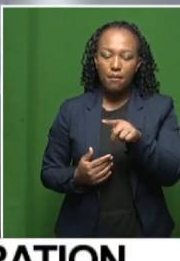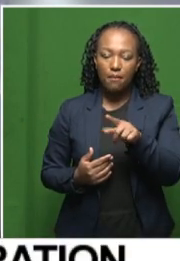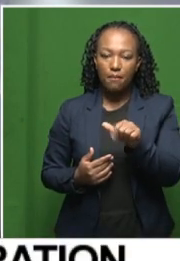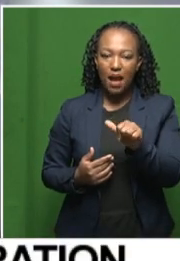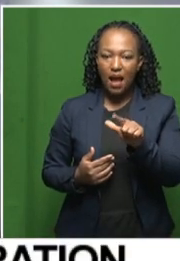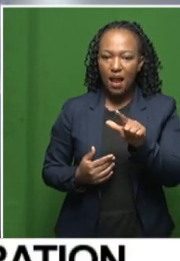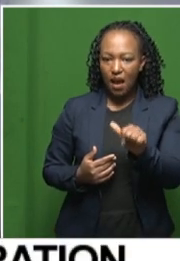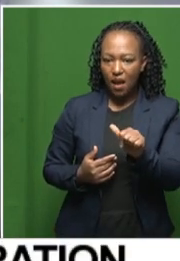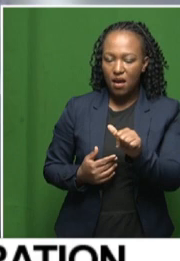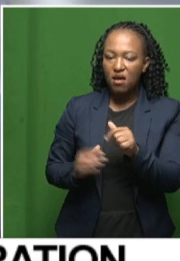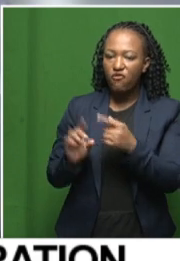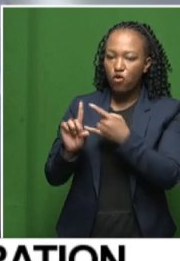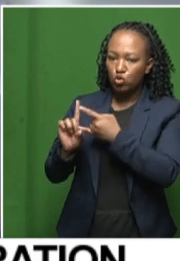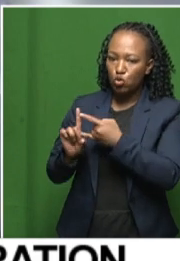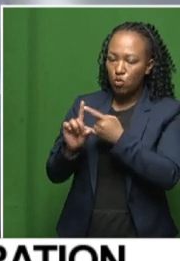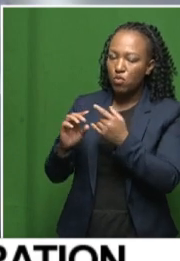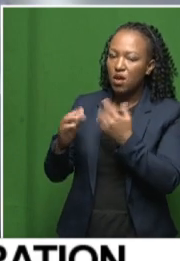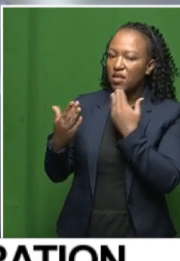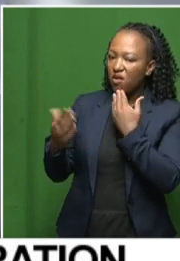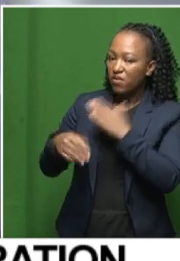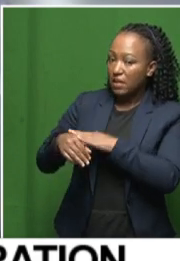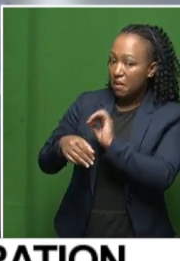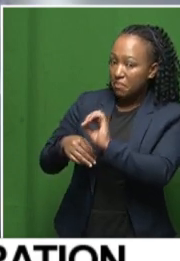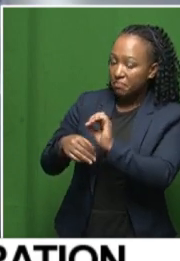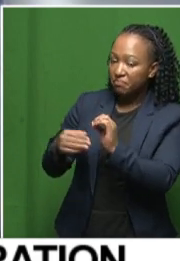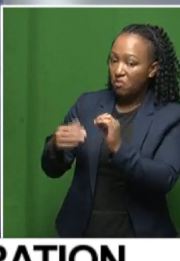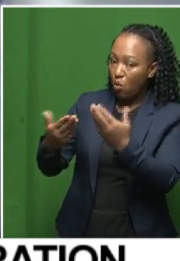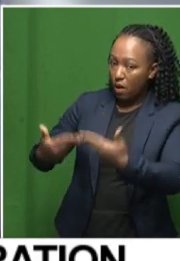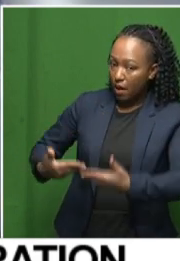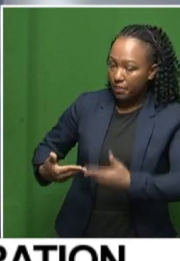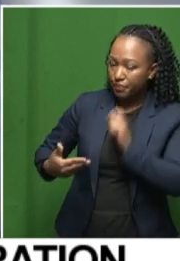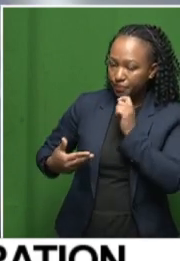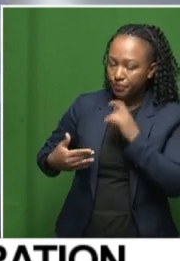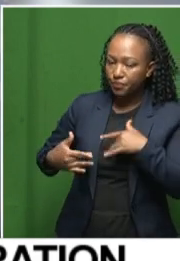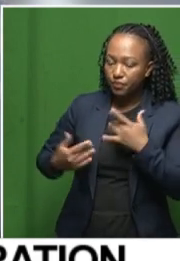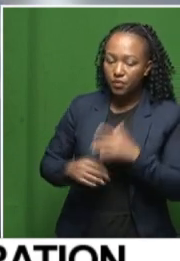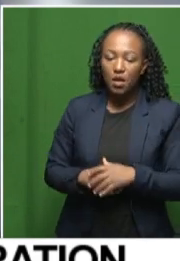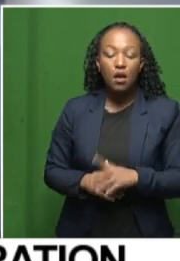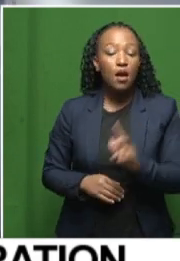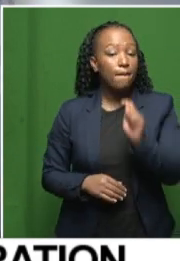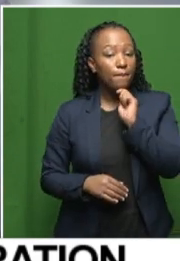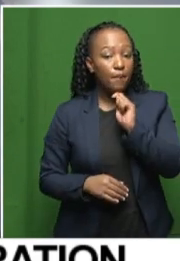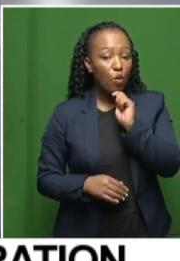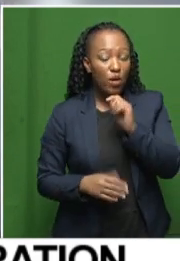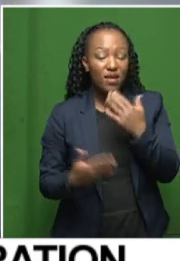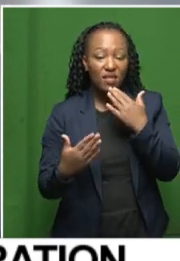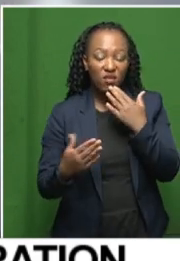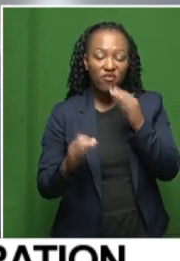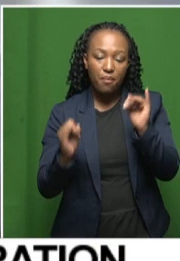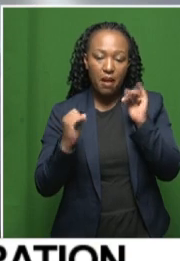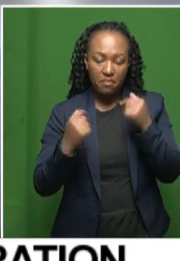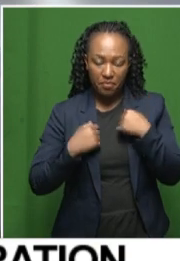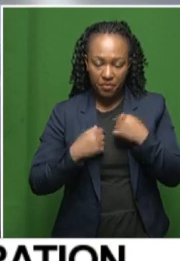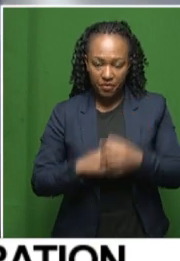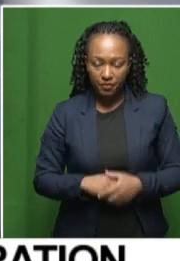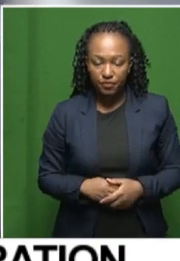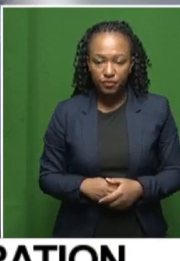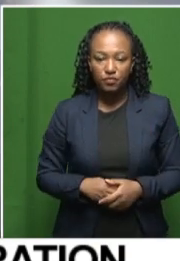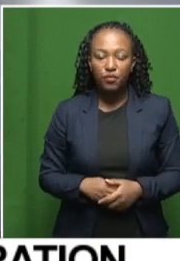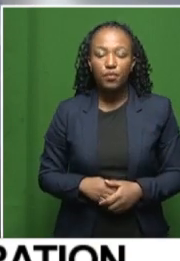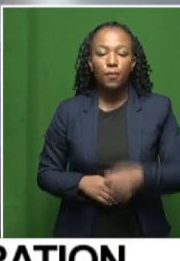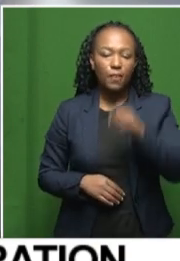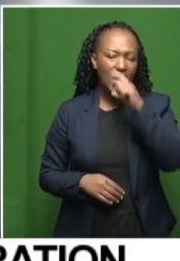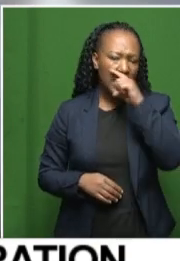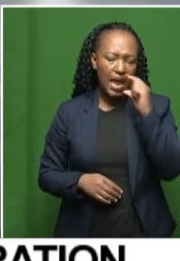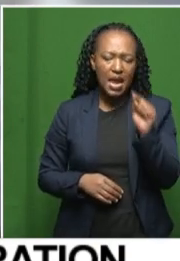thanks so much for your time and welcome to Morning Live. Good morning and thank you so much for having me. So let's just get the names